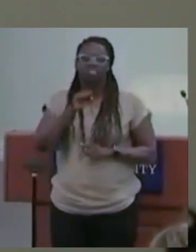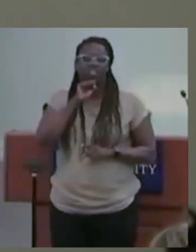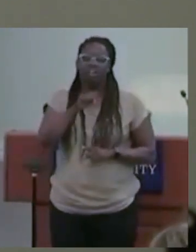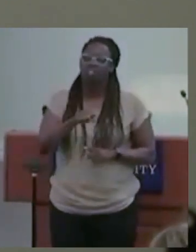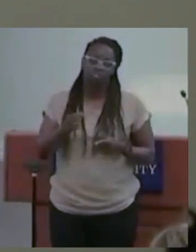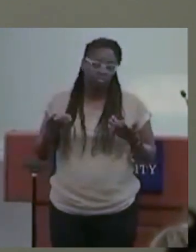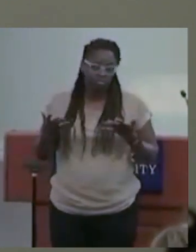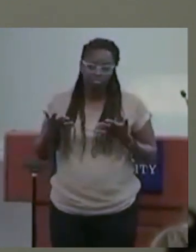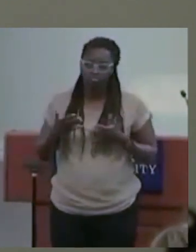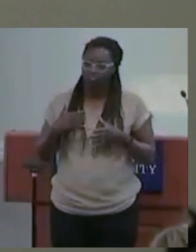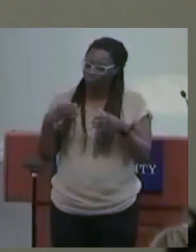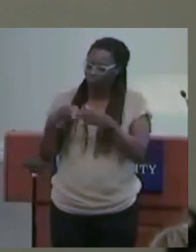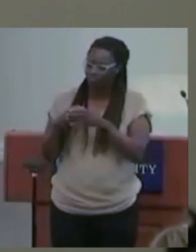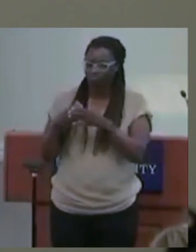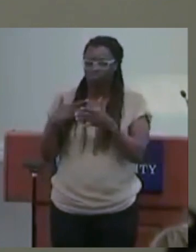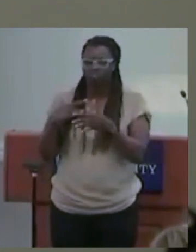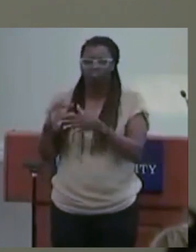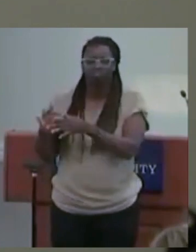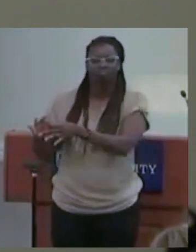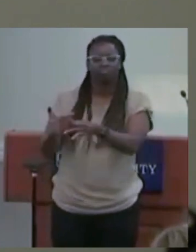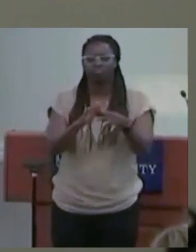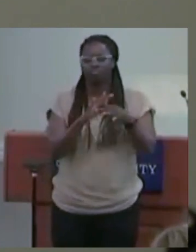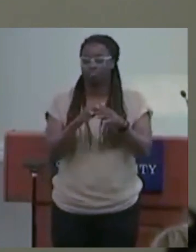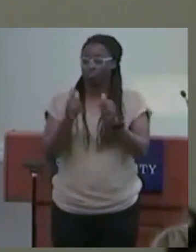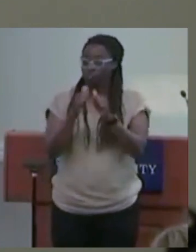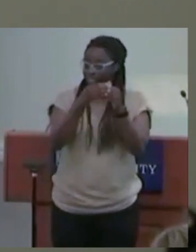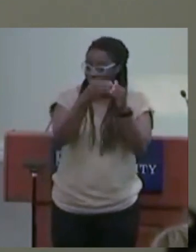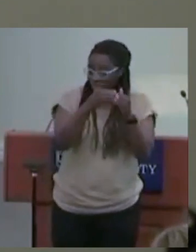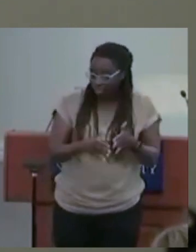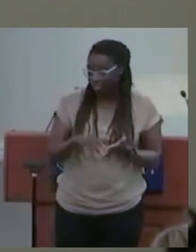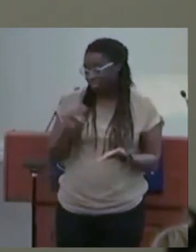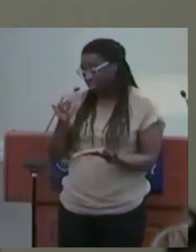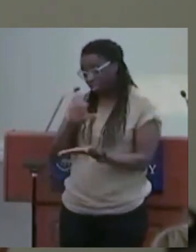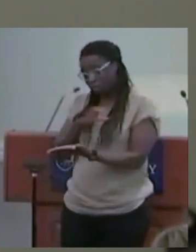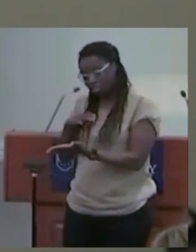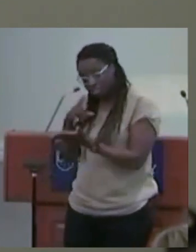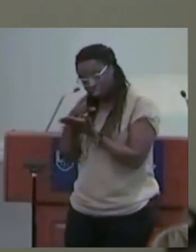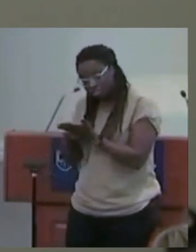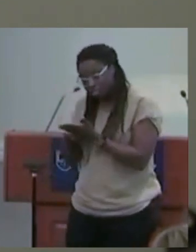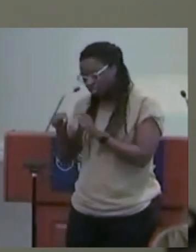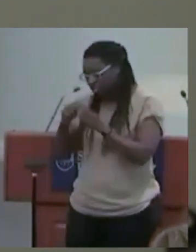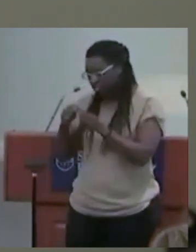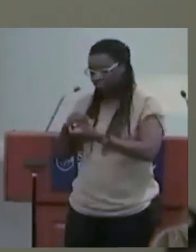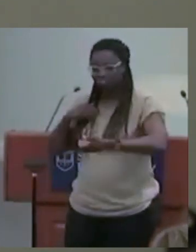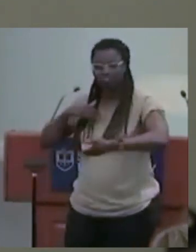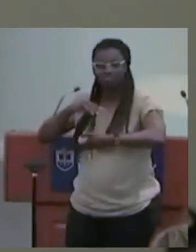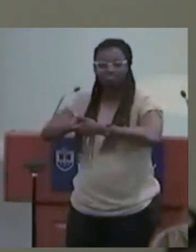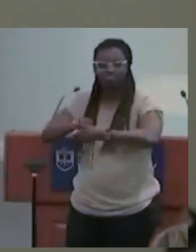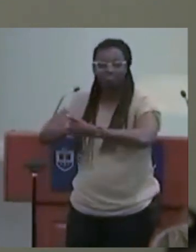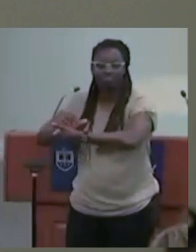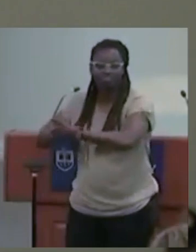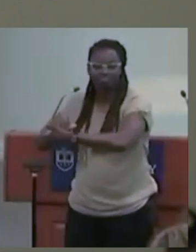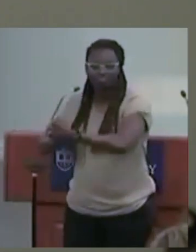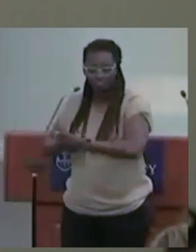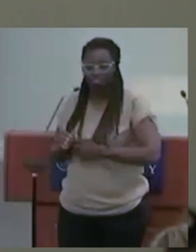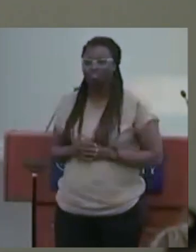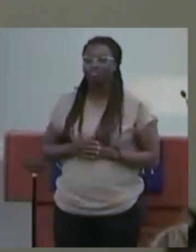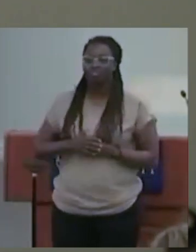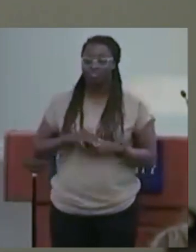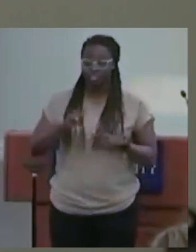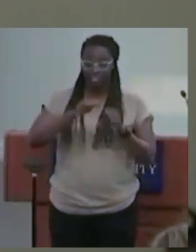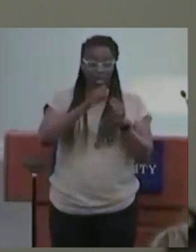with leaders like Commissioner Mccosh and her team, as well as our other 7 teams, to sort of work at